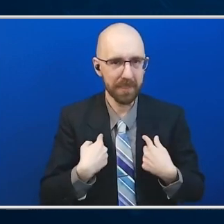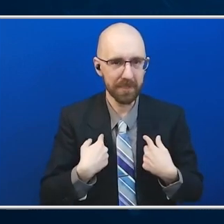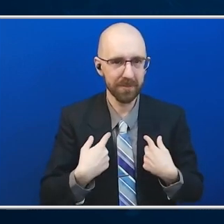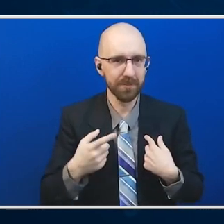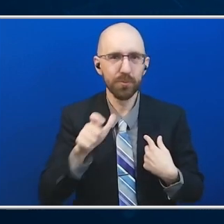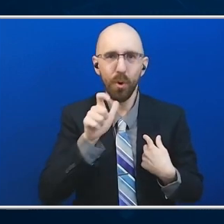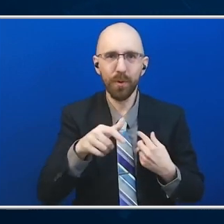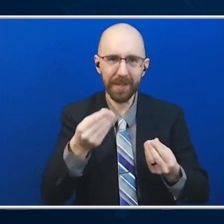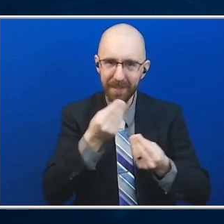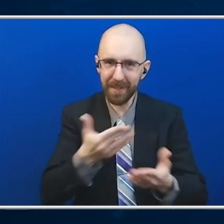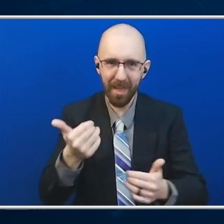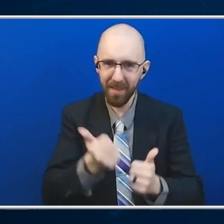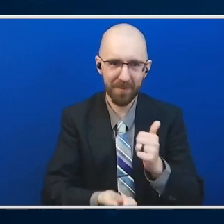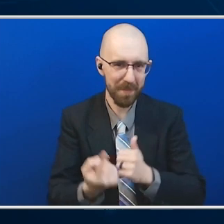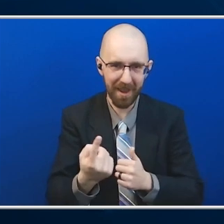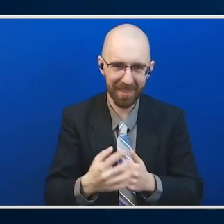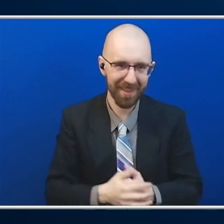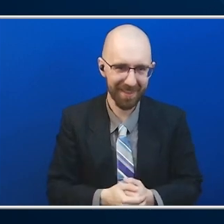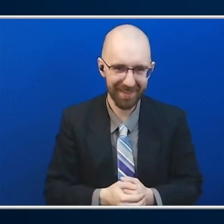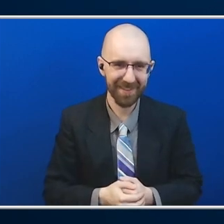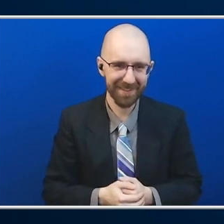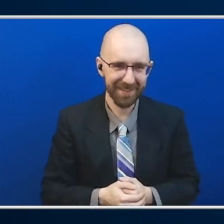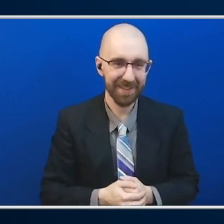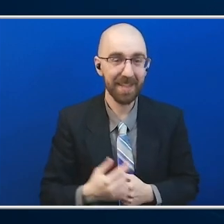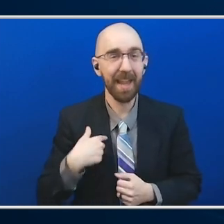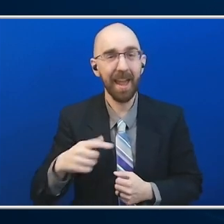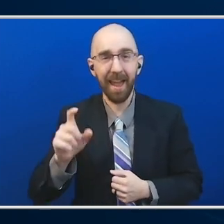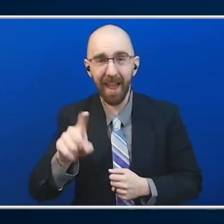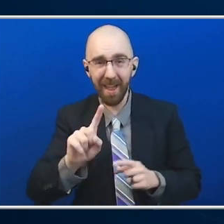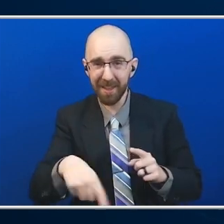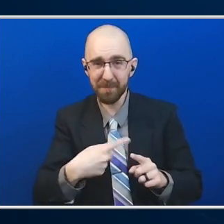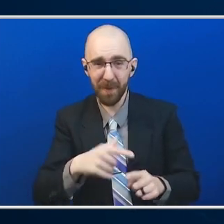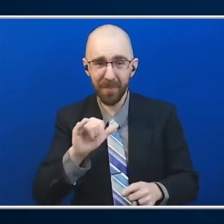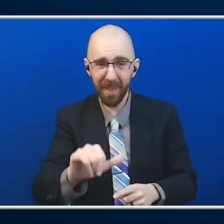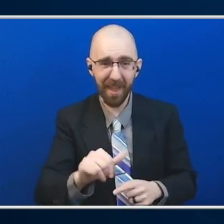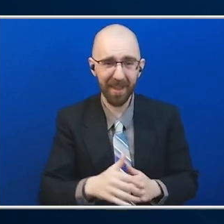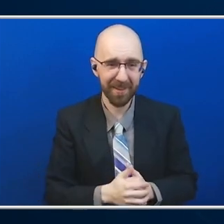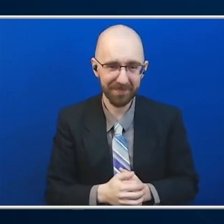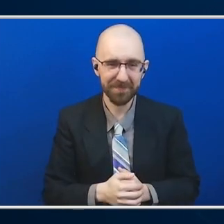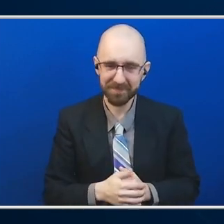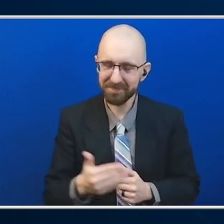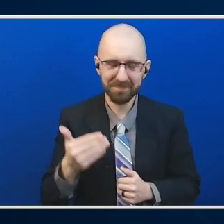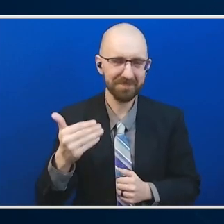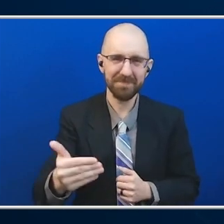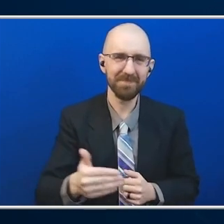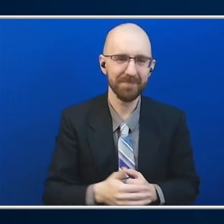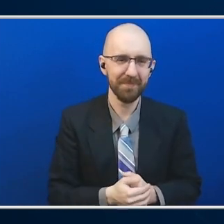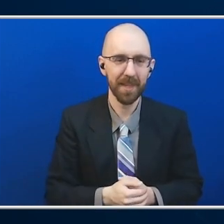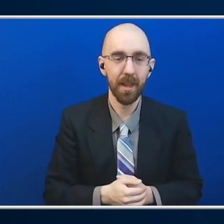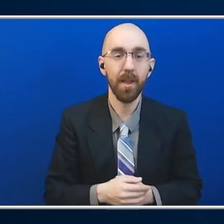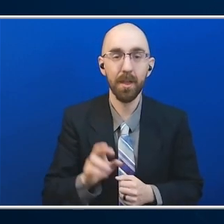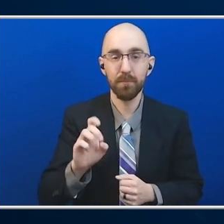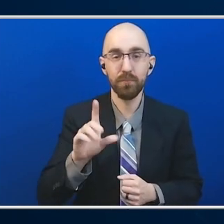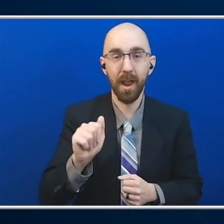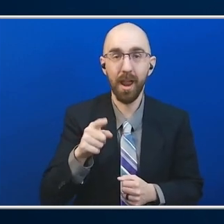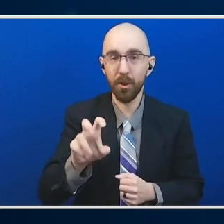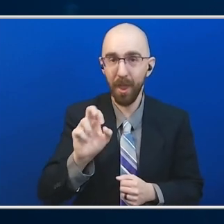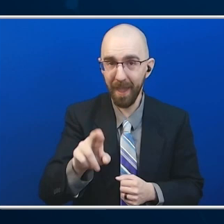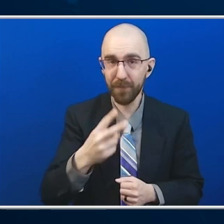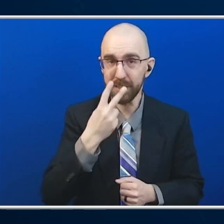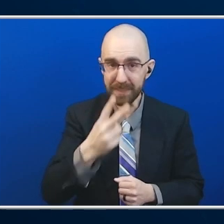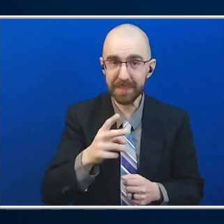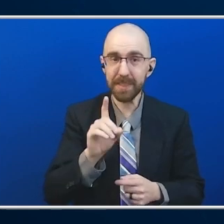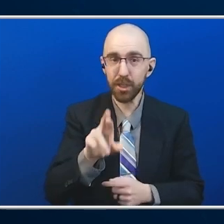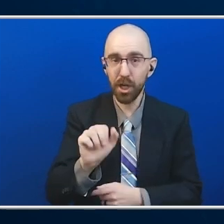everybody. Can I ask a question about that? Yeah, you go right ahead. Okay, Brenda, did you ever see Dr. Stites when he